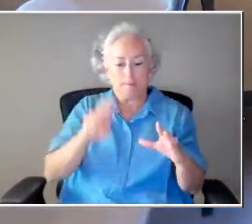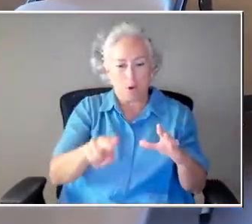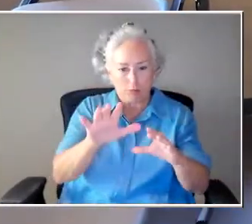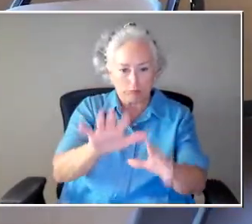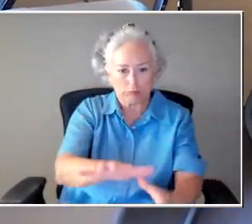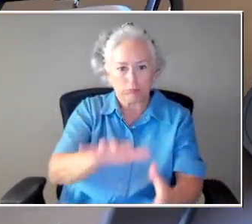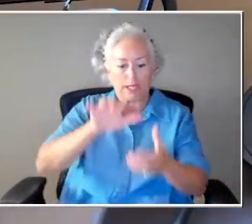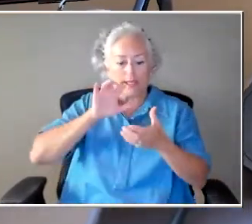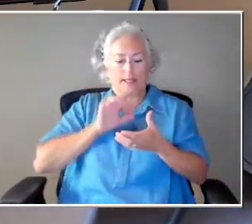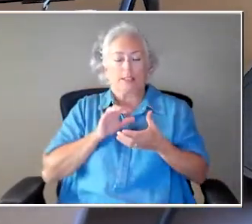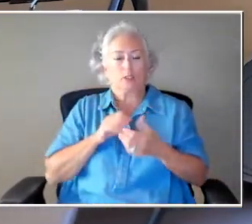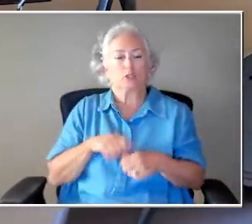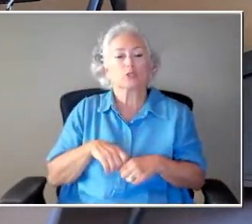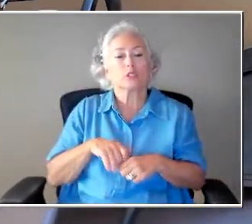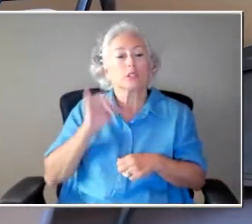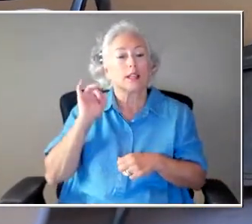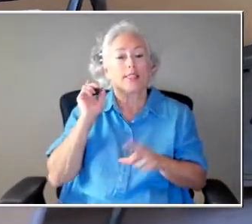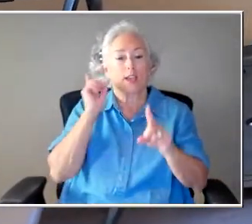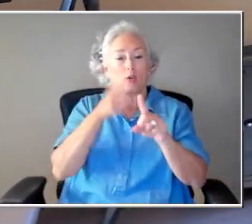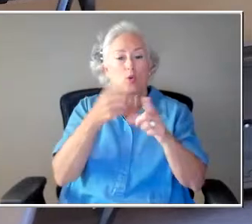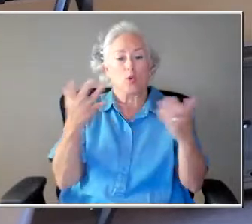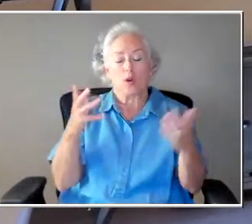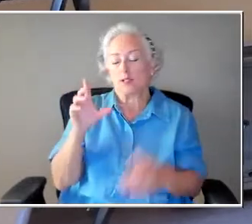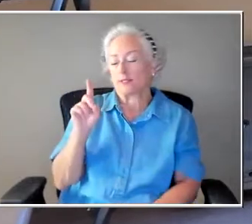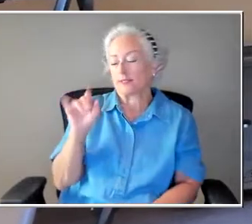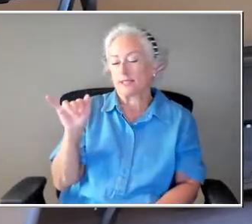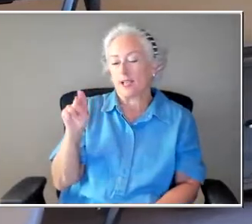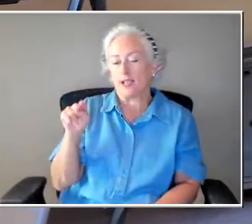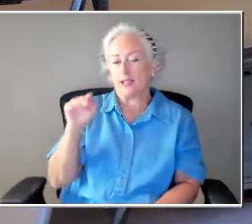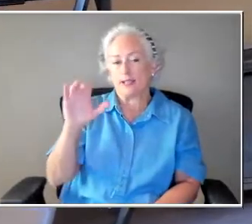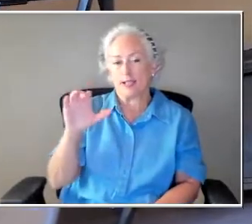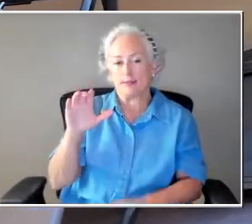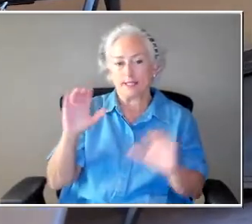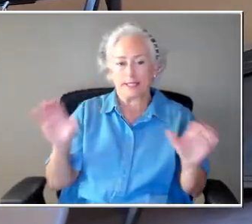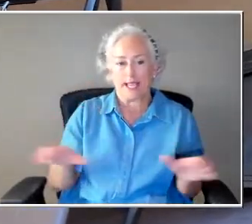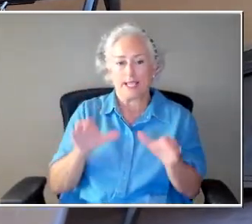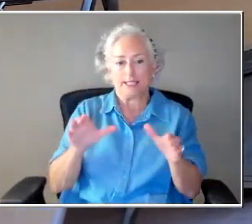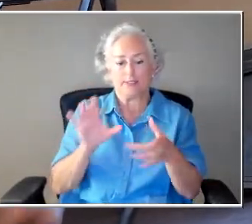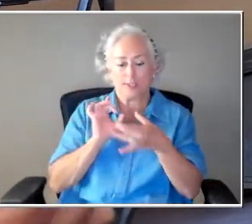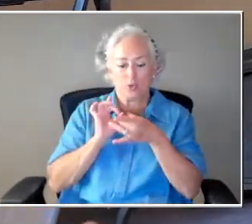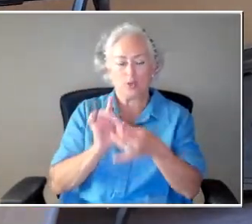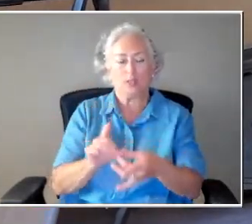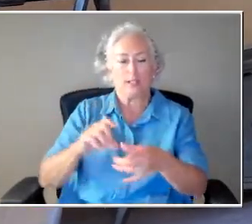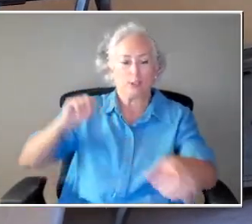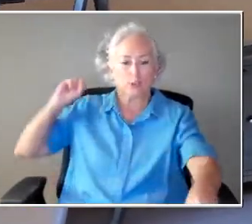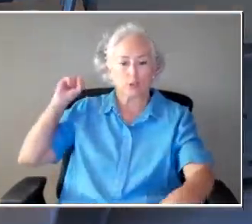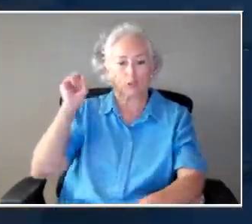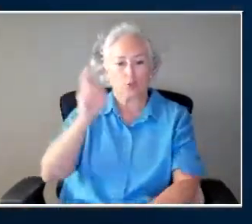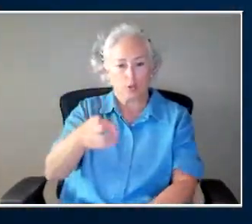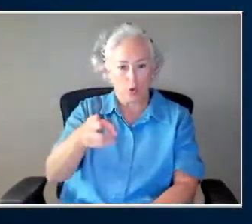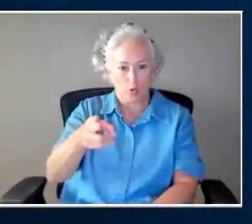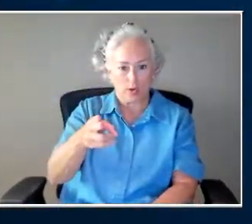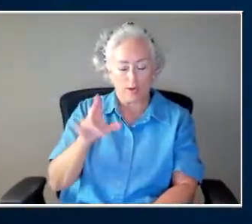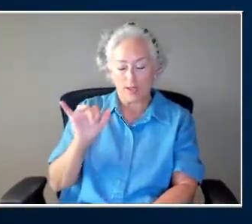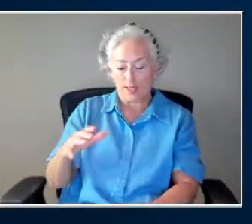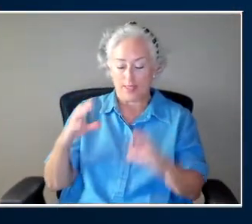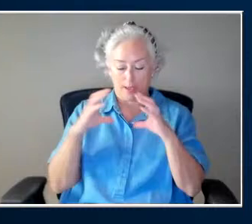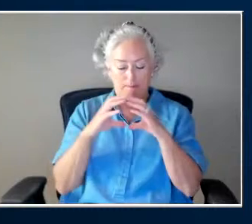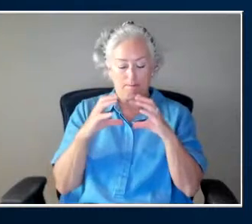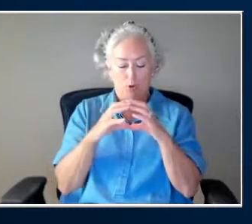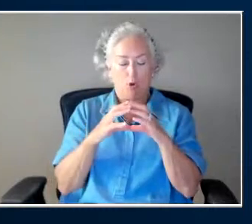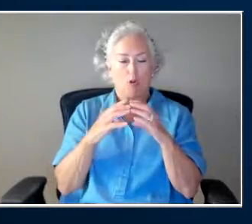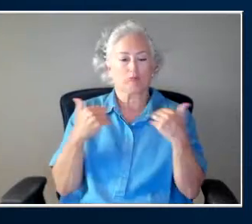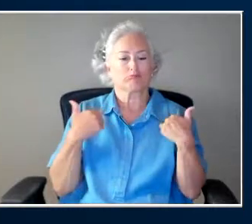him back into a dynamic activity associated with throwing. So here we're using a weighted ball